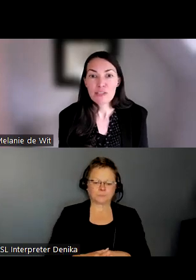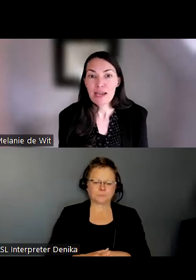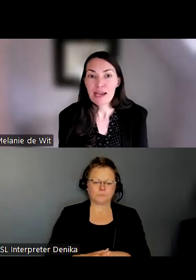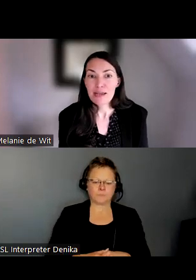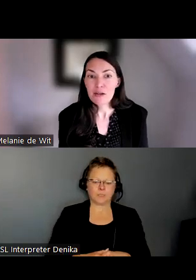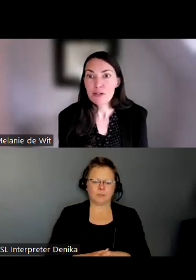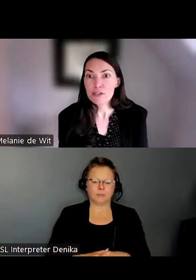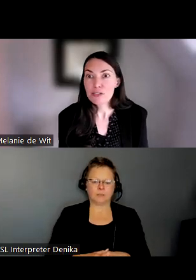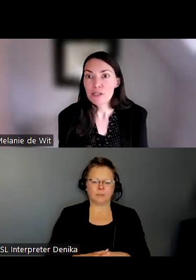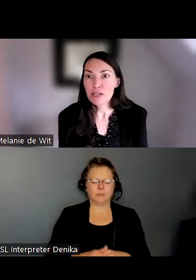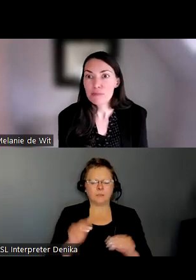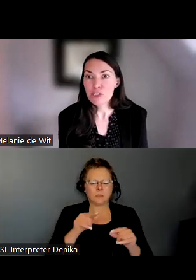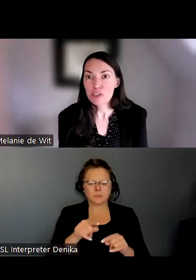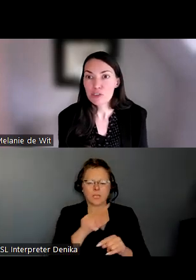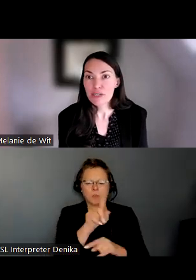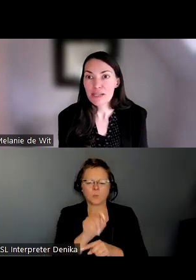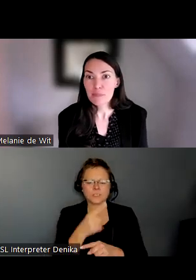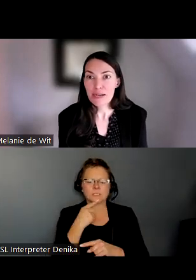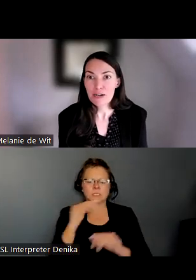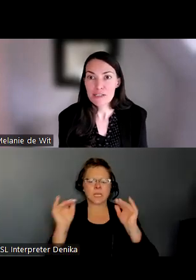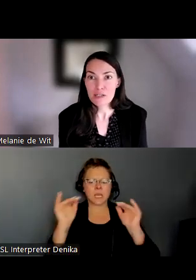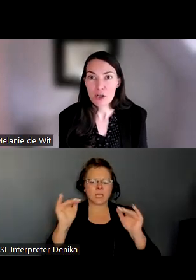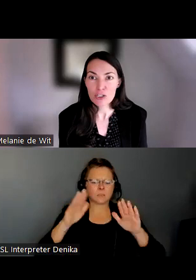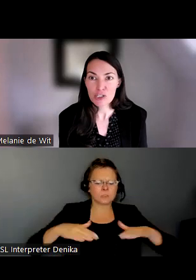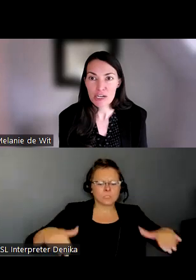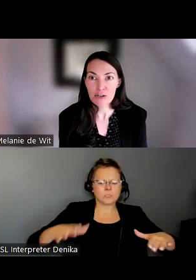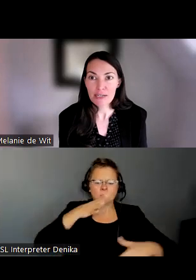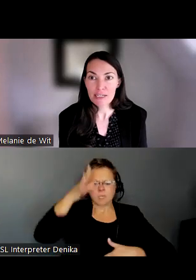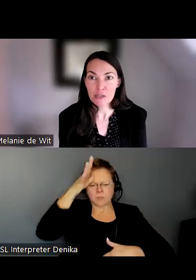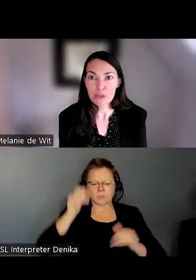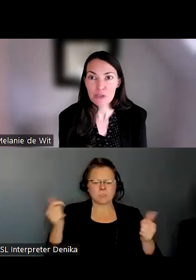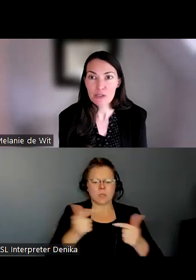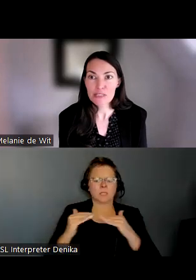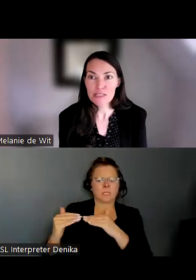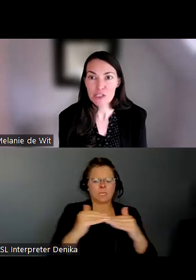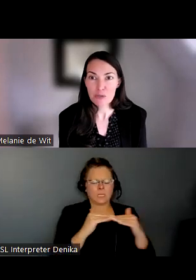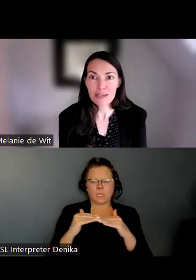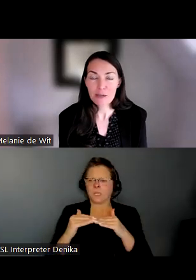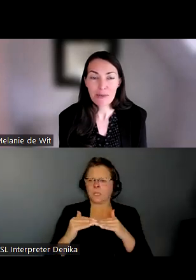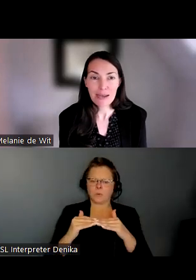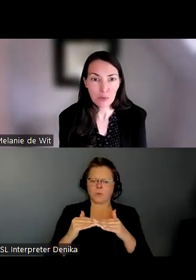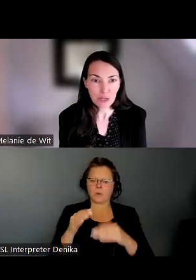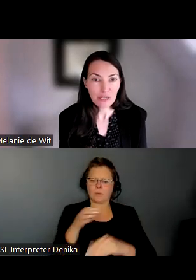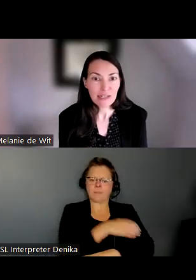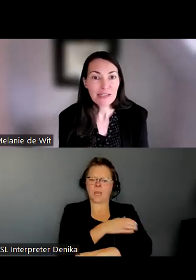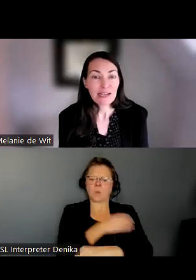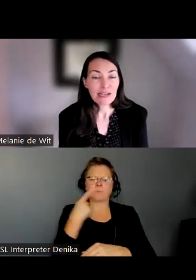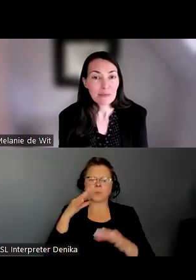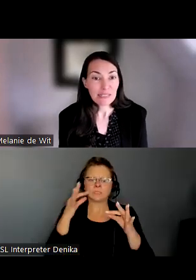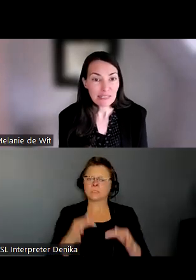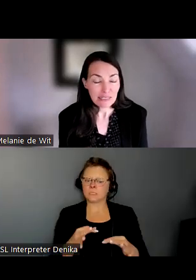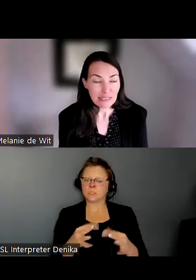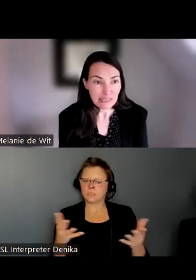Do the adult children and parents all share equal decision-making power?